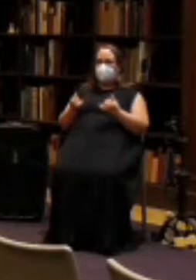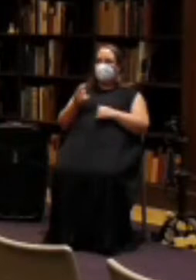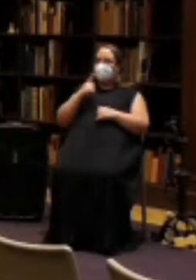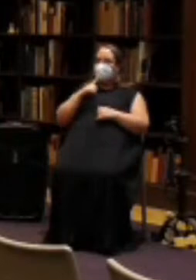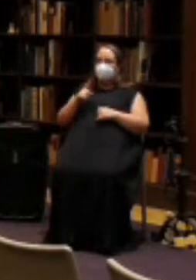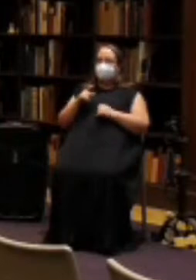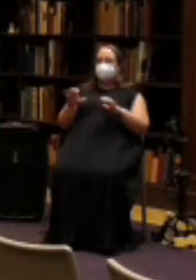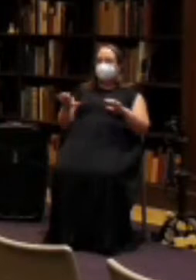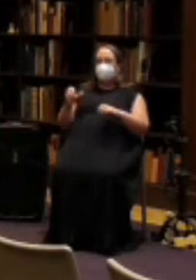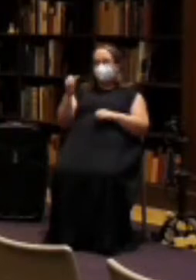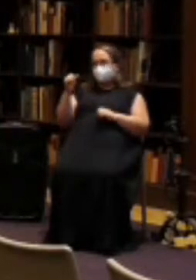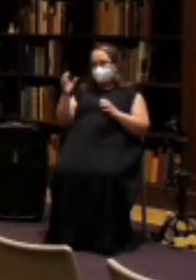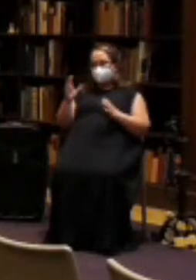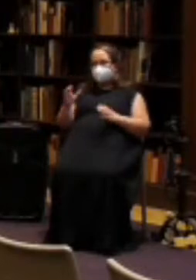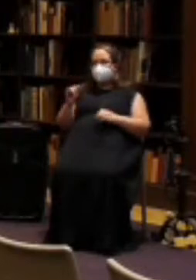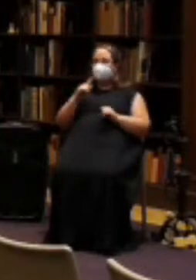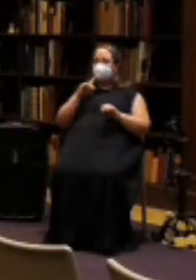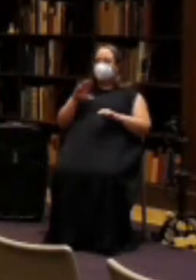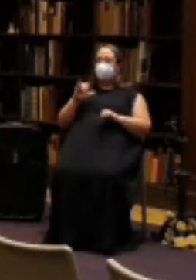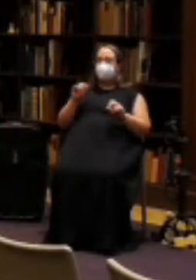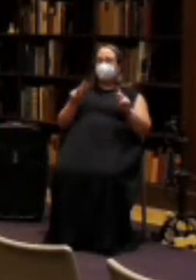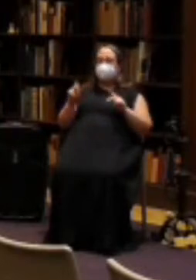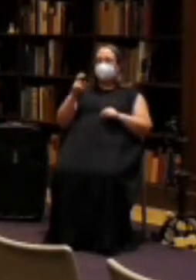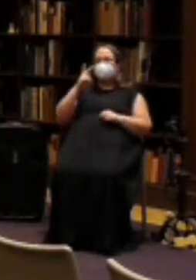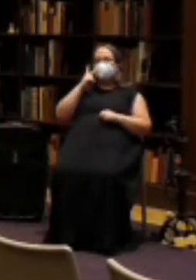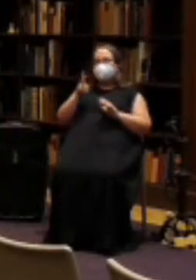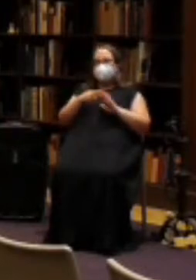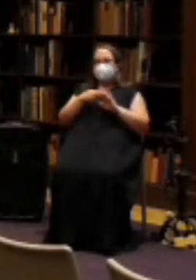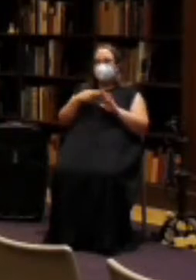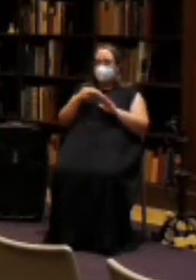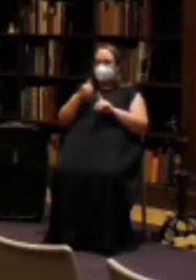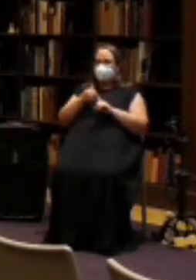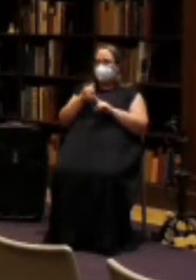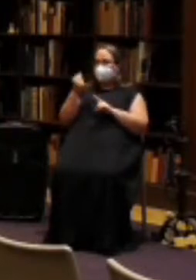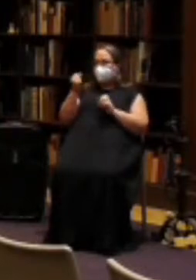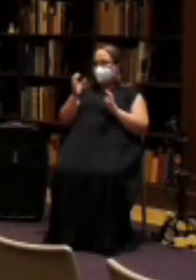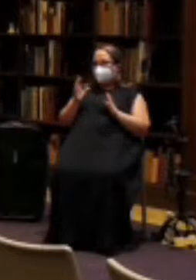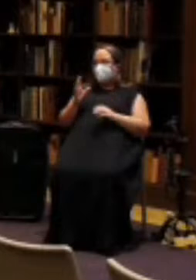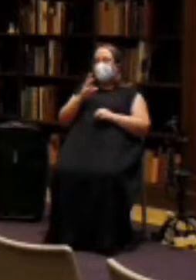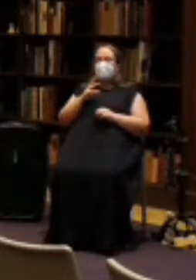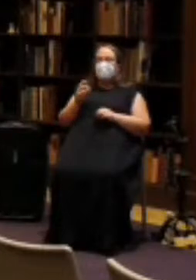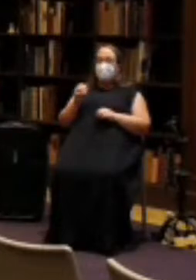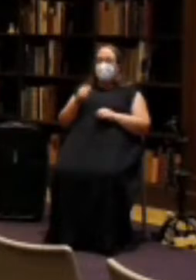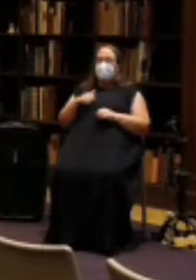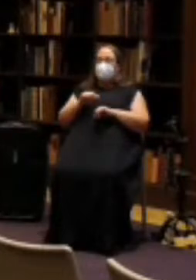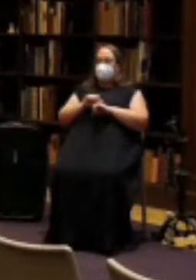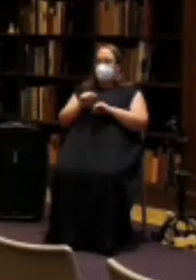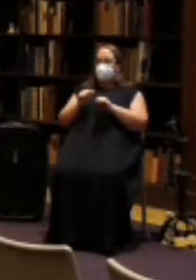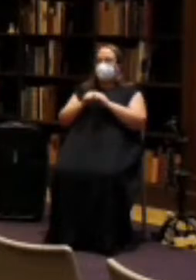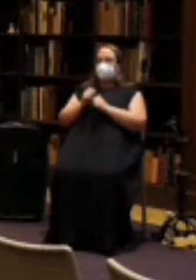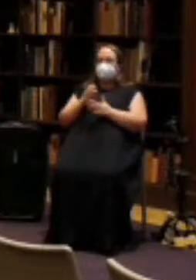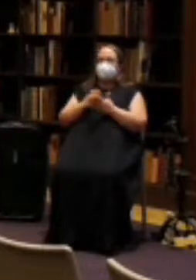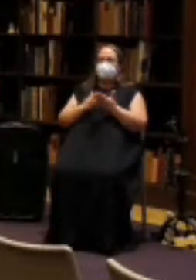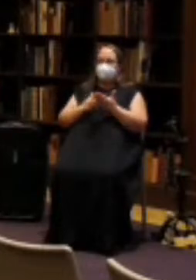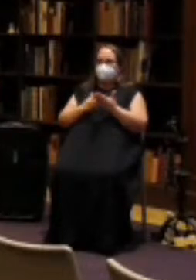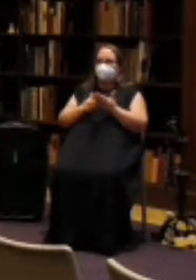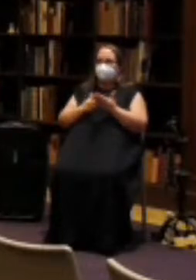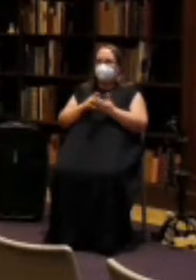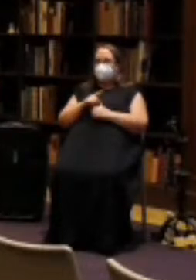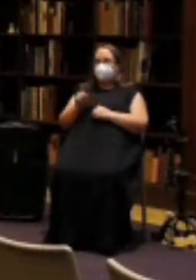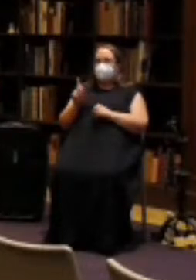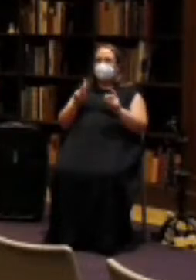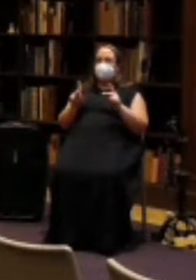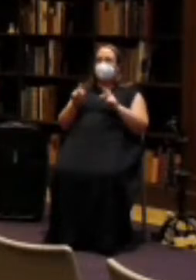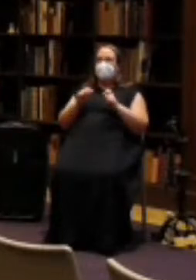explicitly activist, and that is done by people who see themselves as activists. And I've gotten to work with some of those